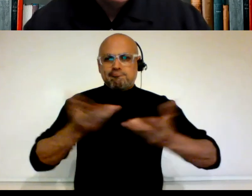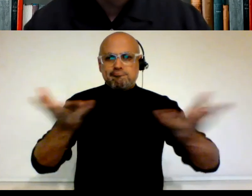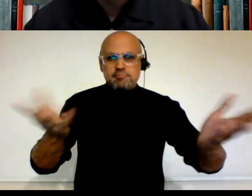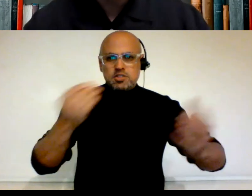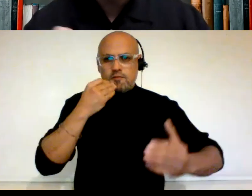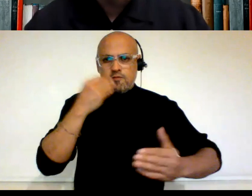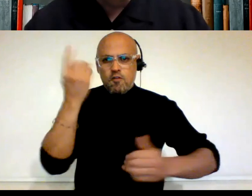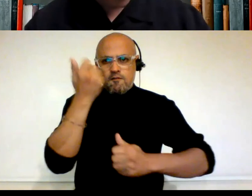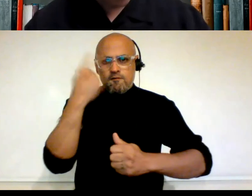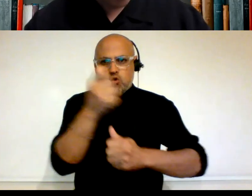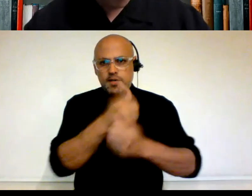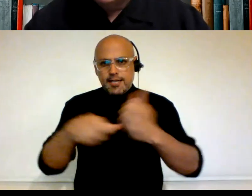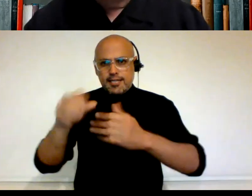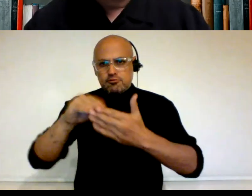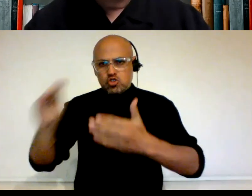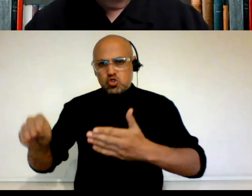How will